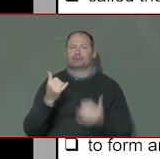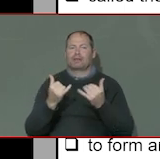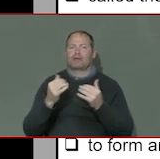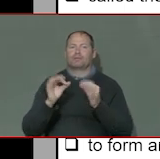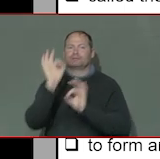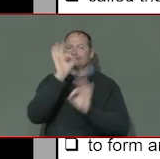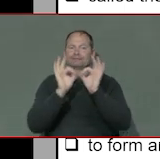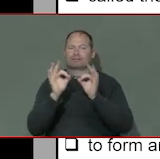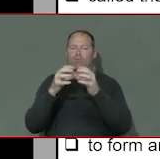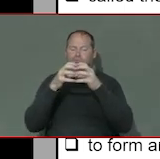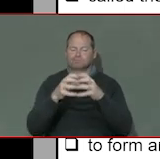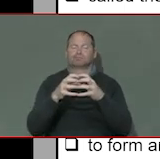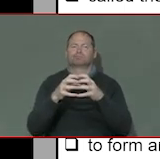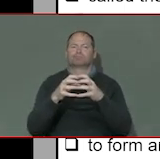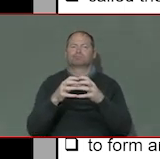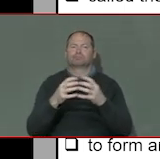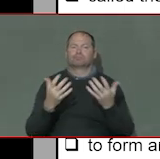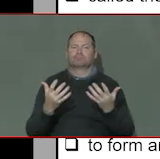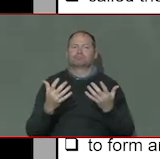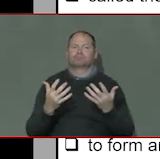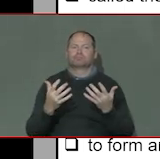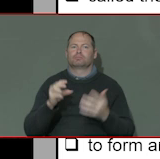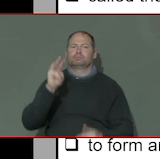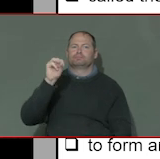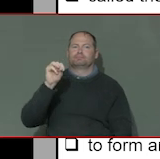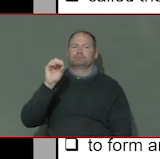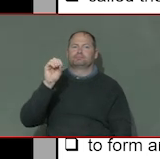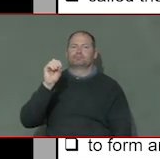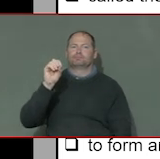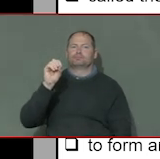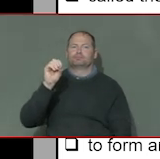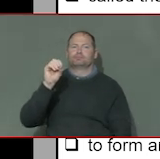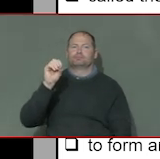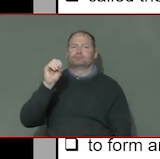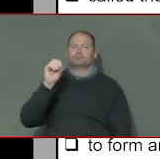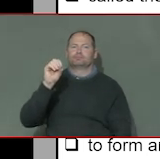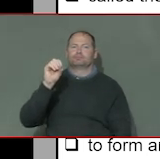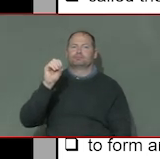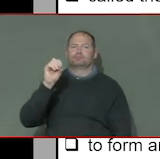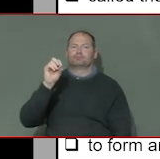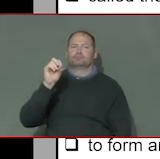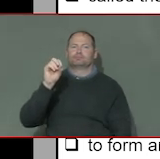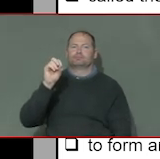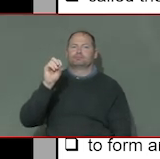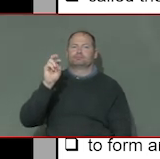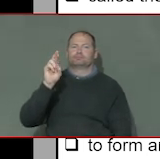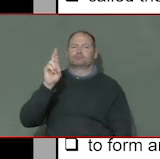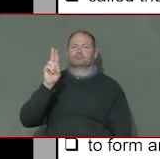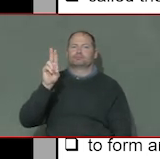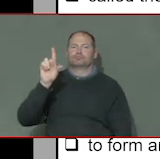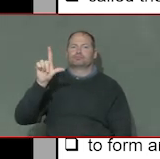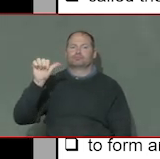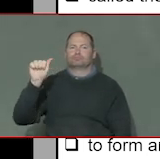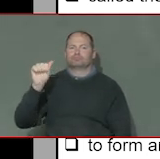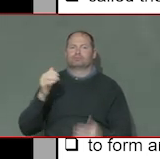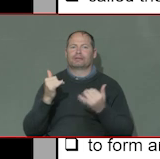is the first part there. And then, of course, the moment that is hollow on the inside, which is actually the start